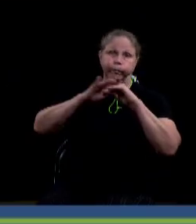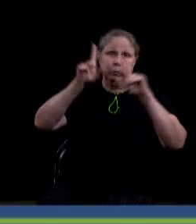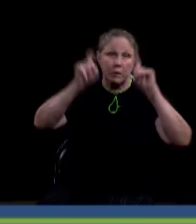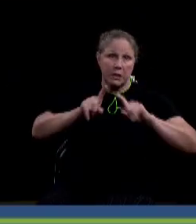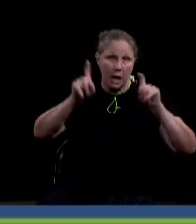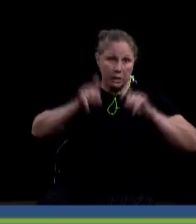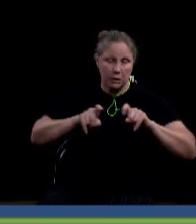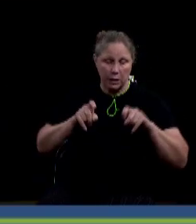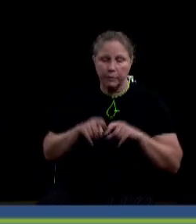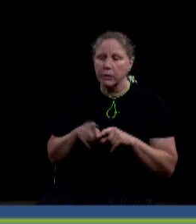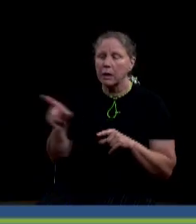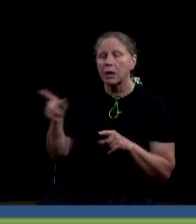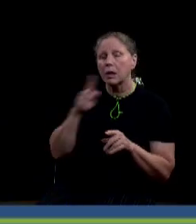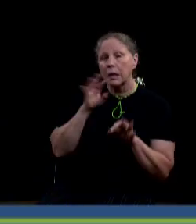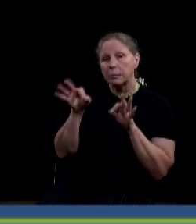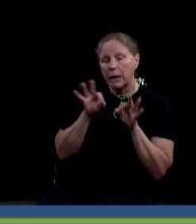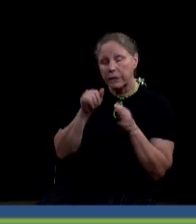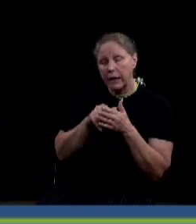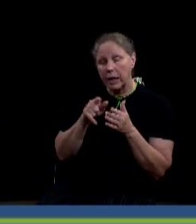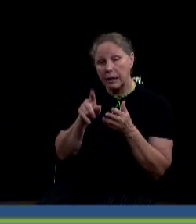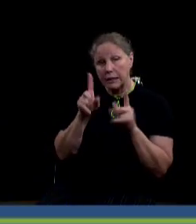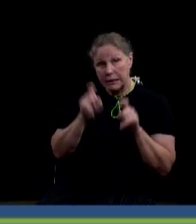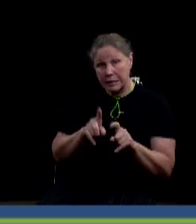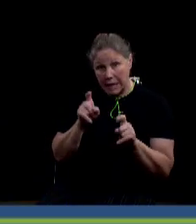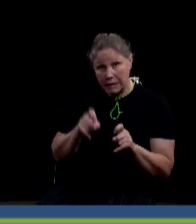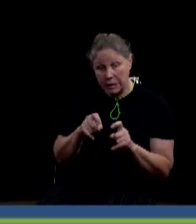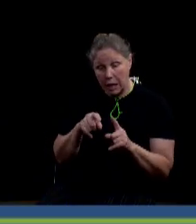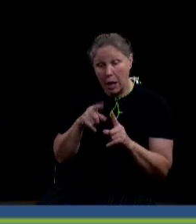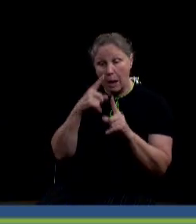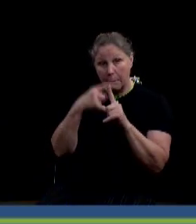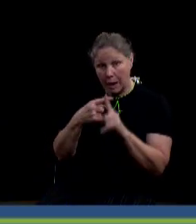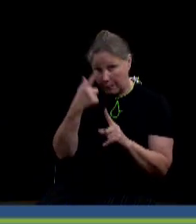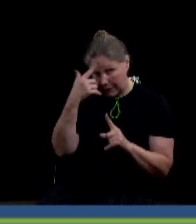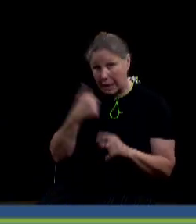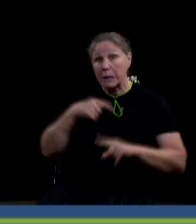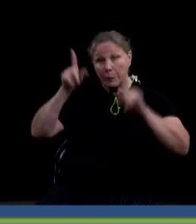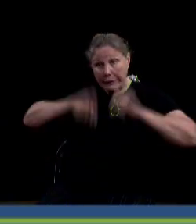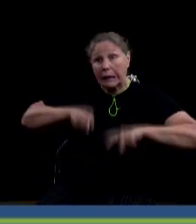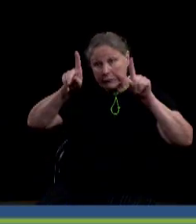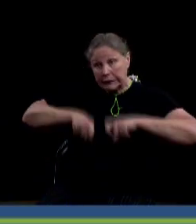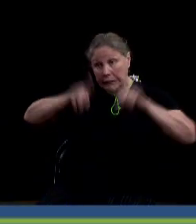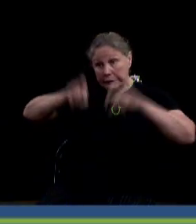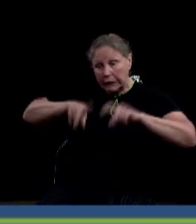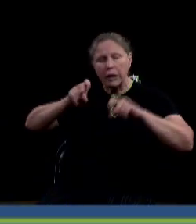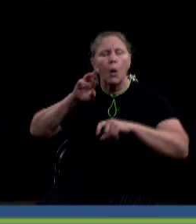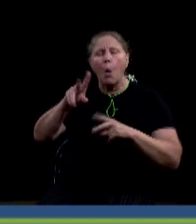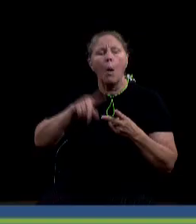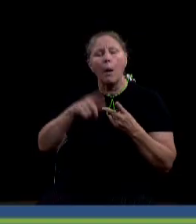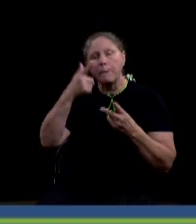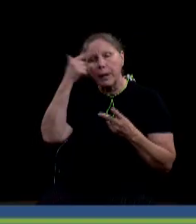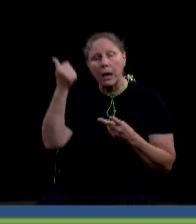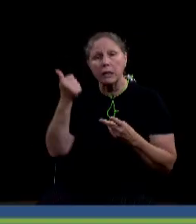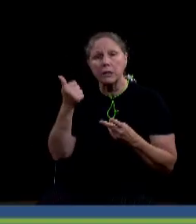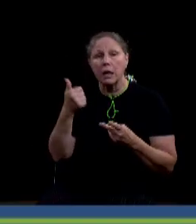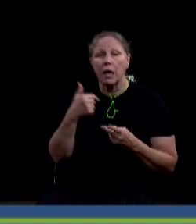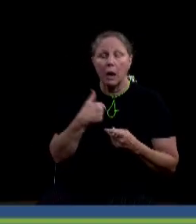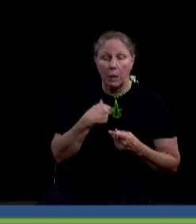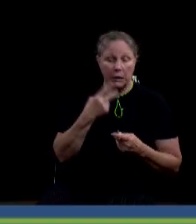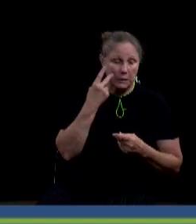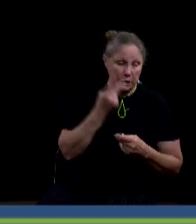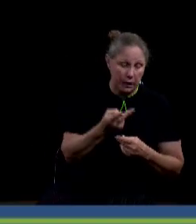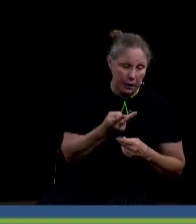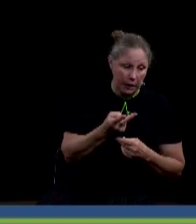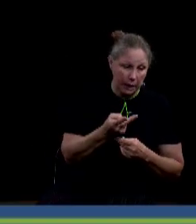being positive because we're doing more testing, or would it be vice versa? The reason we are seeing more positive tests, so therefore